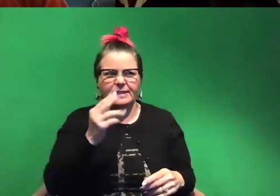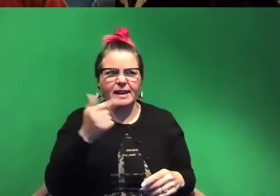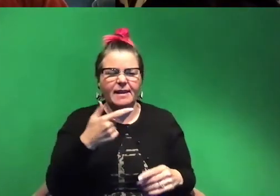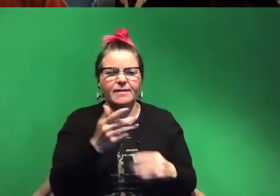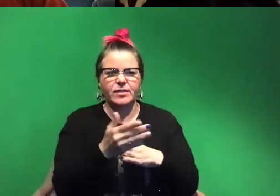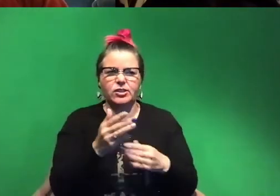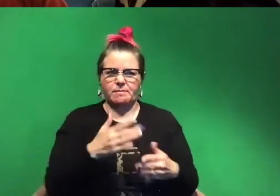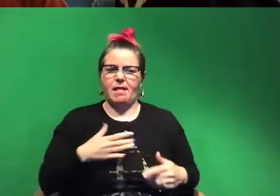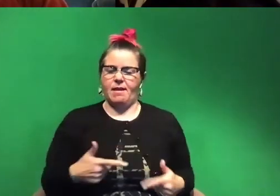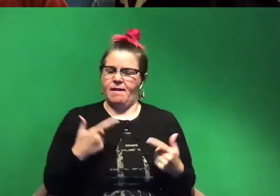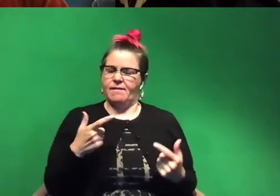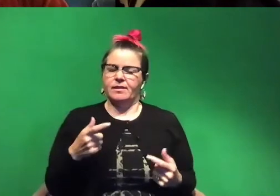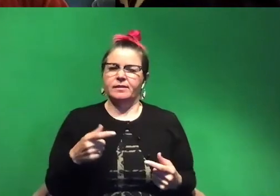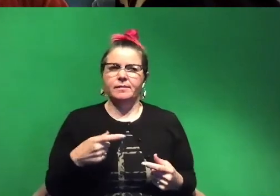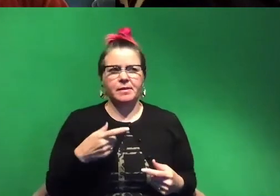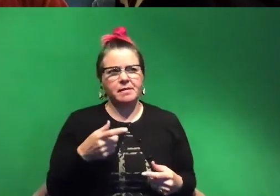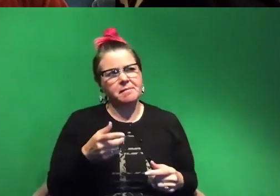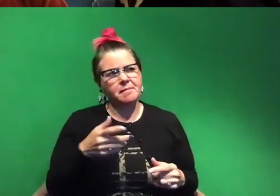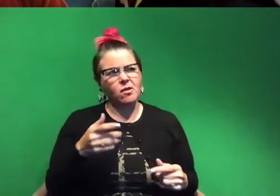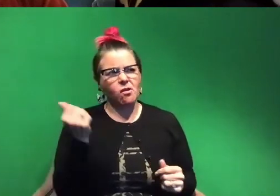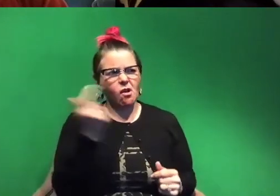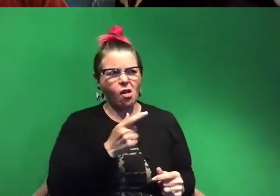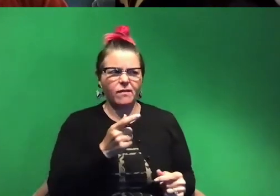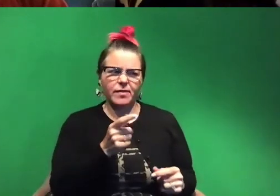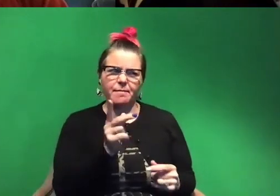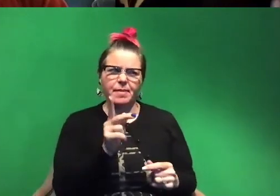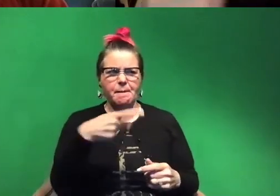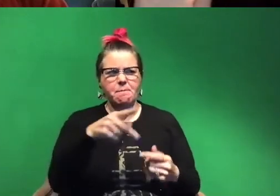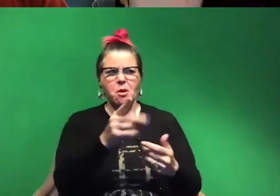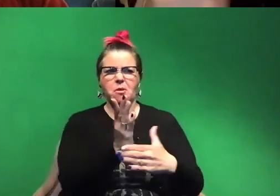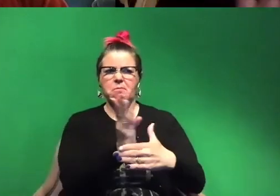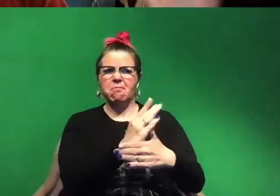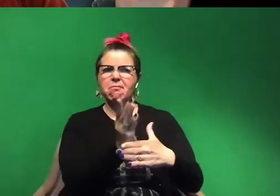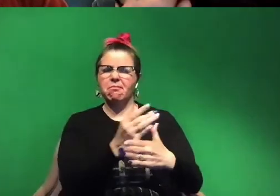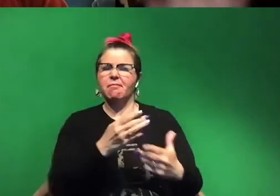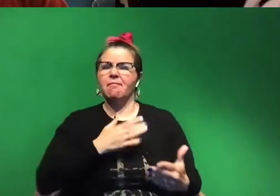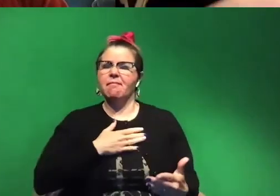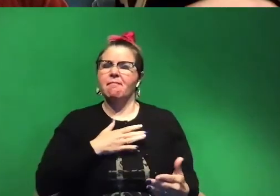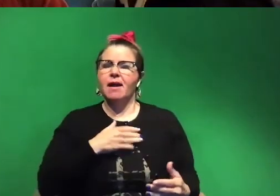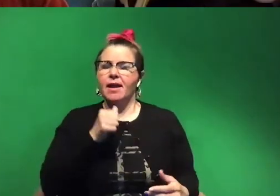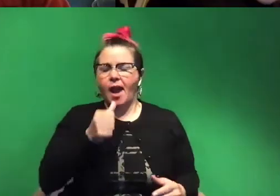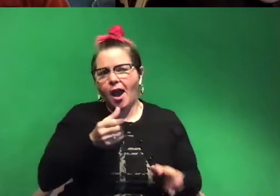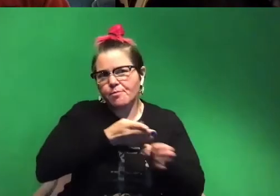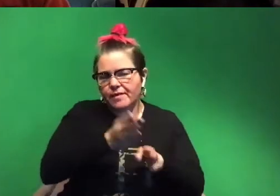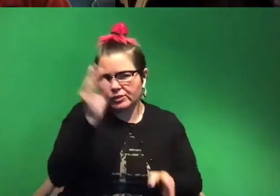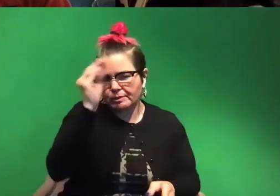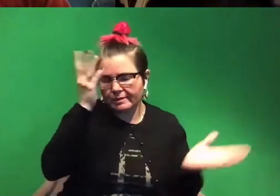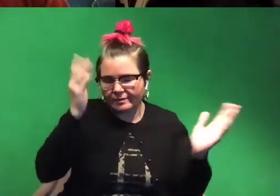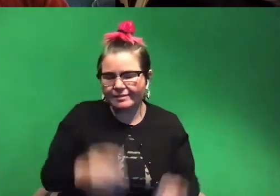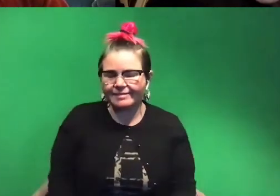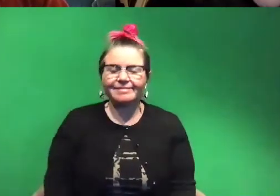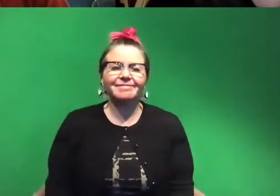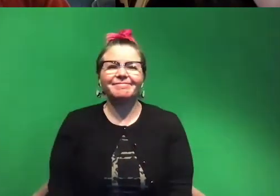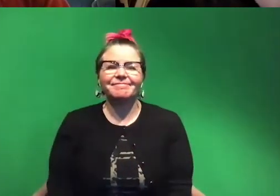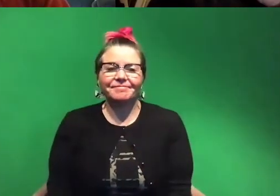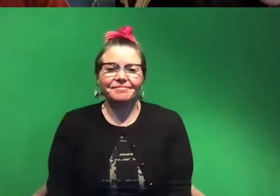been, I don't know, solidly in the purple camp. I would, in my non-professional opinion of what color a hagfish